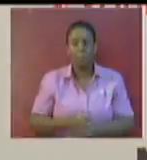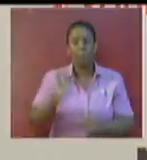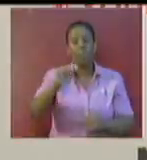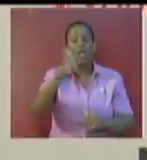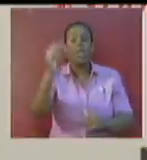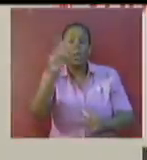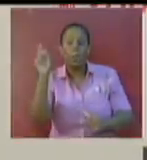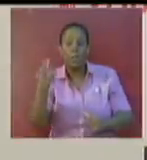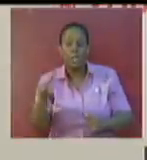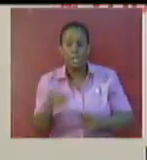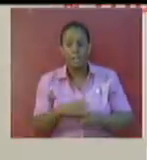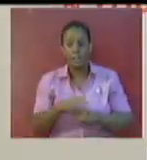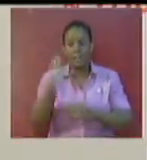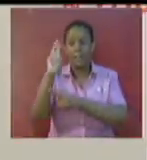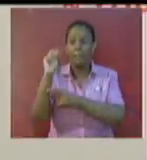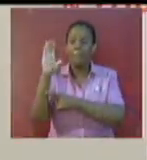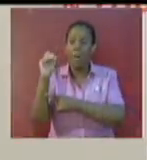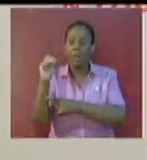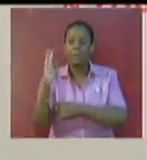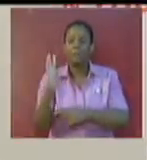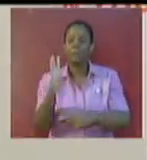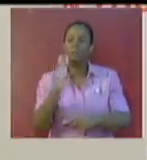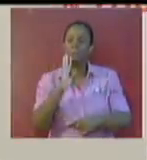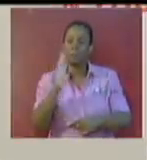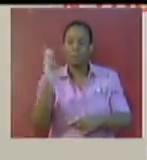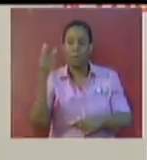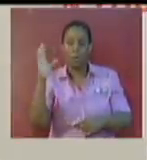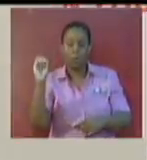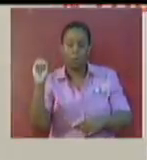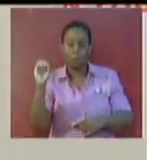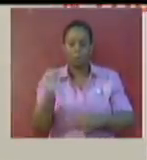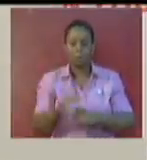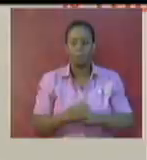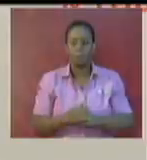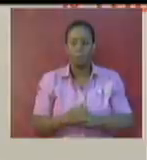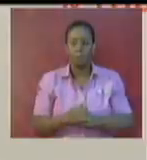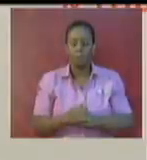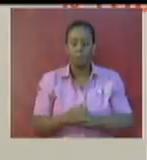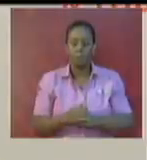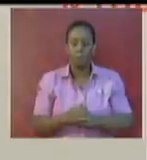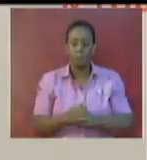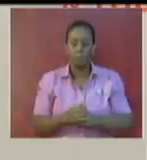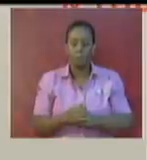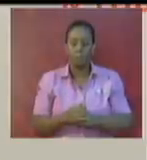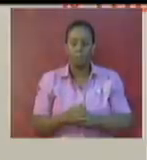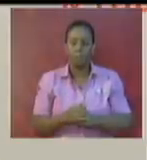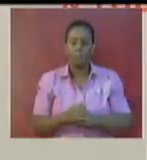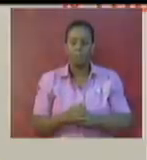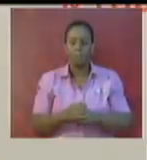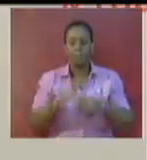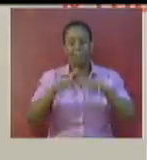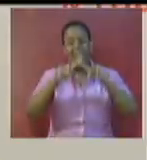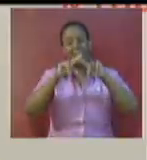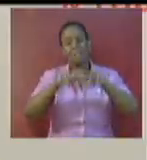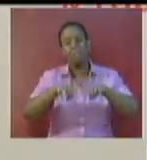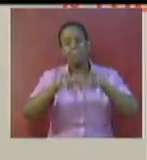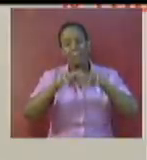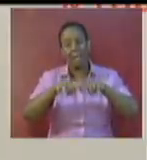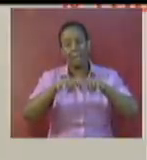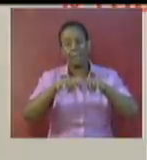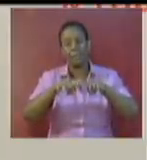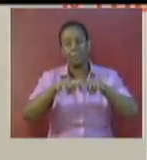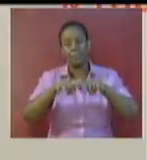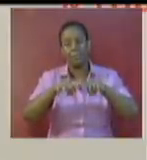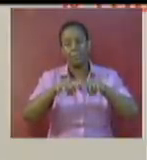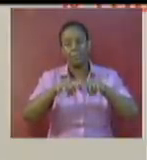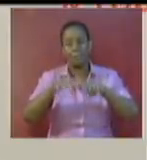the WHO and the emphasis, because you've said quite a few times that, we depend and look to the WHO